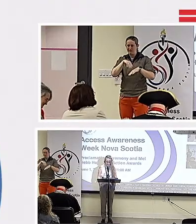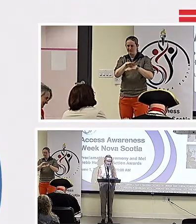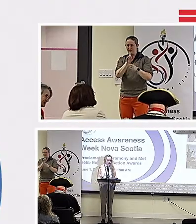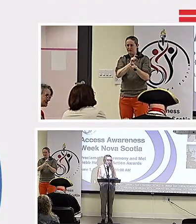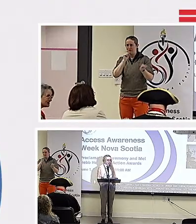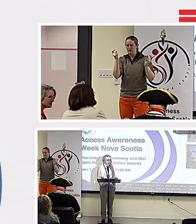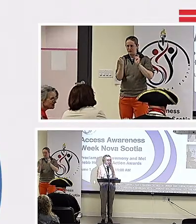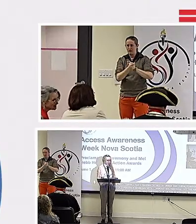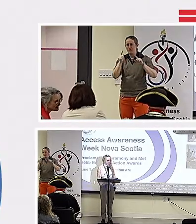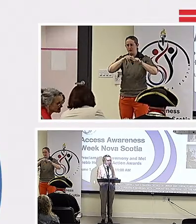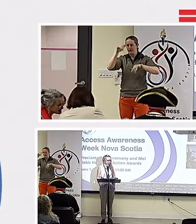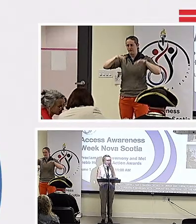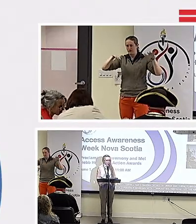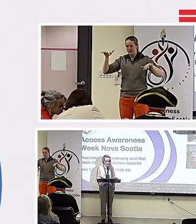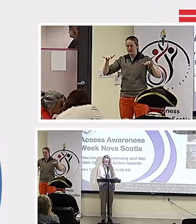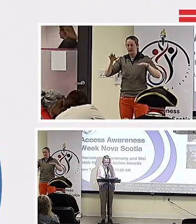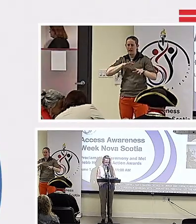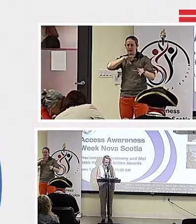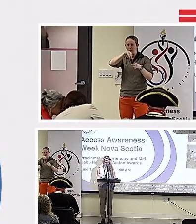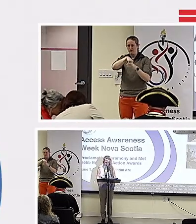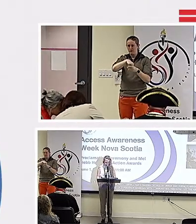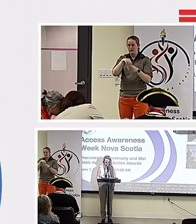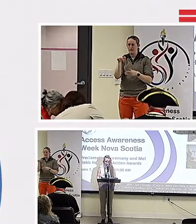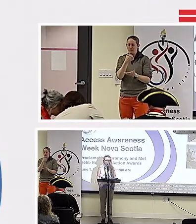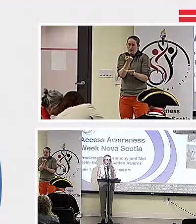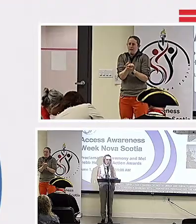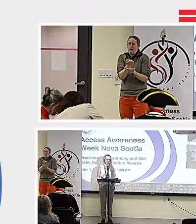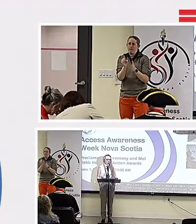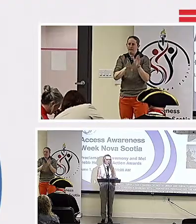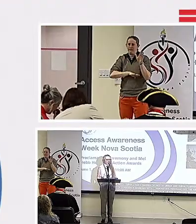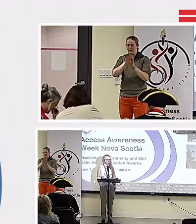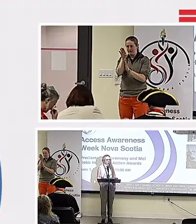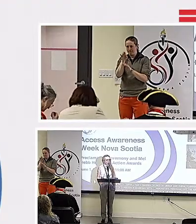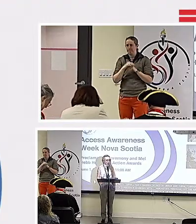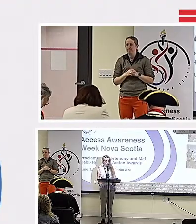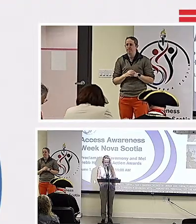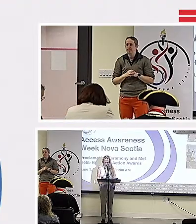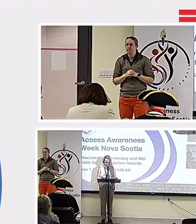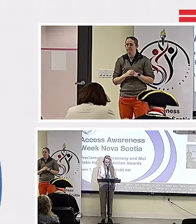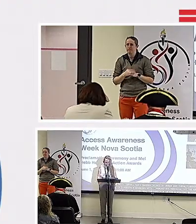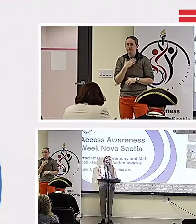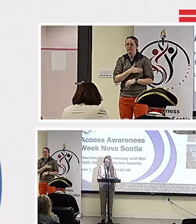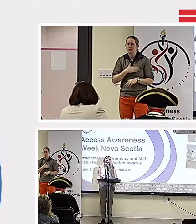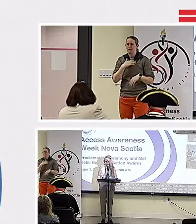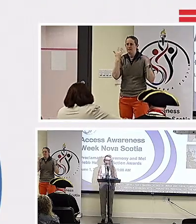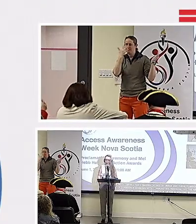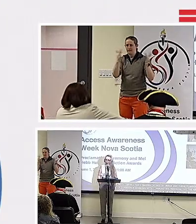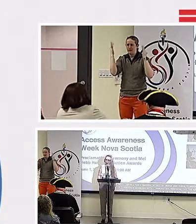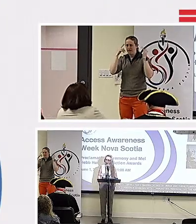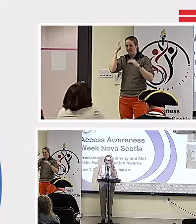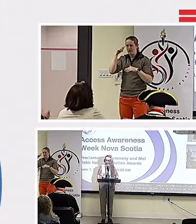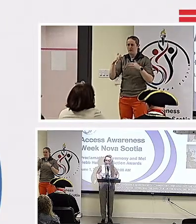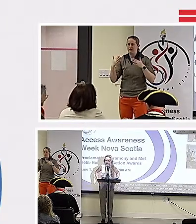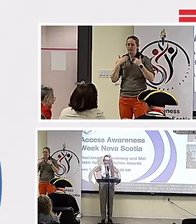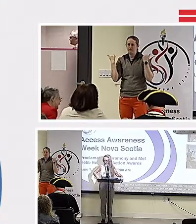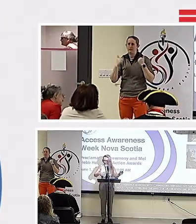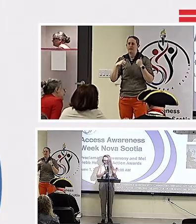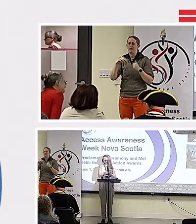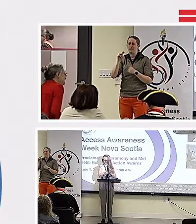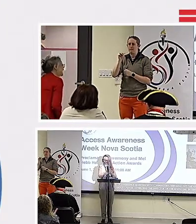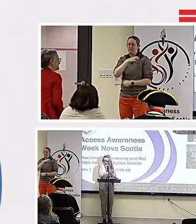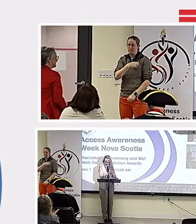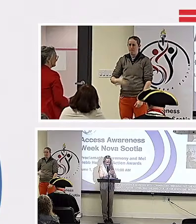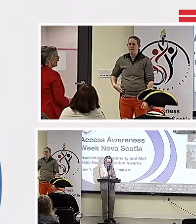and inclusion, as well as economic development. Please join me in welcoming Deputy Mayor Patty Cuddle.